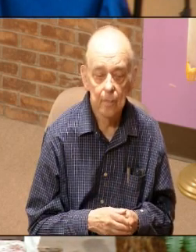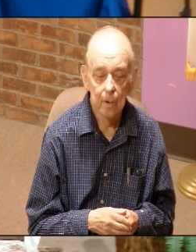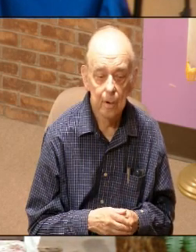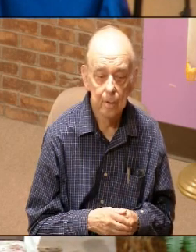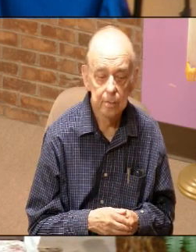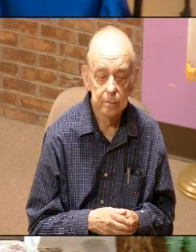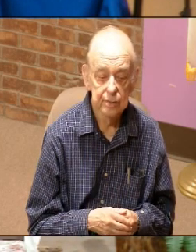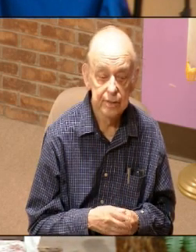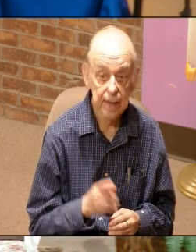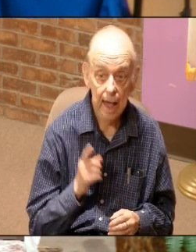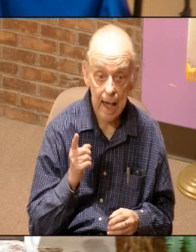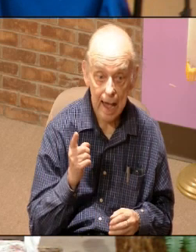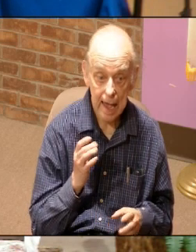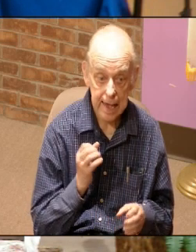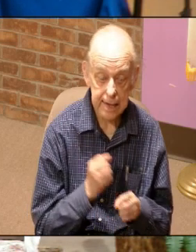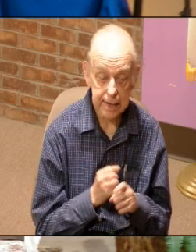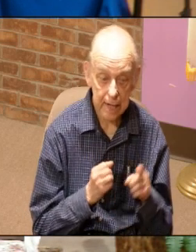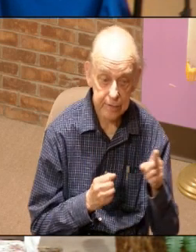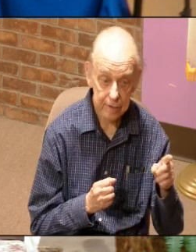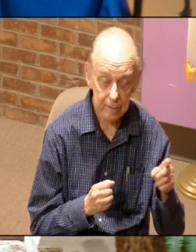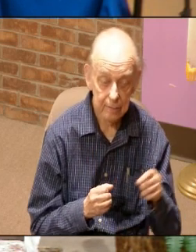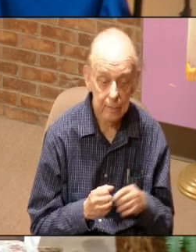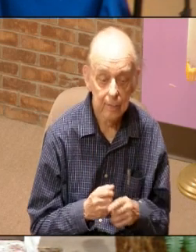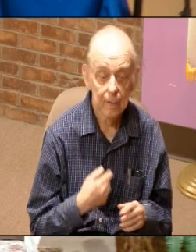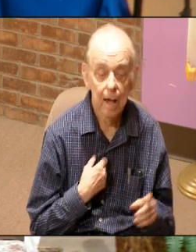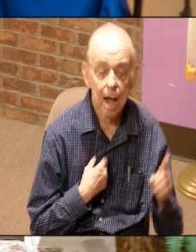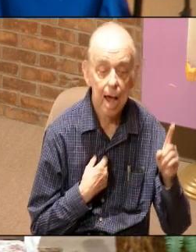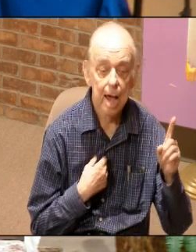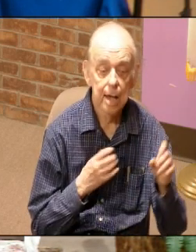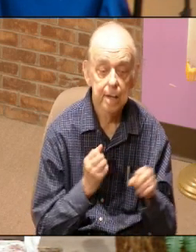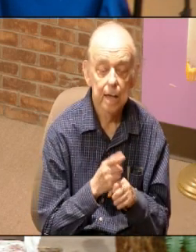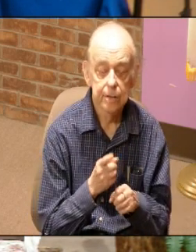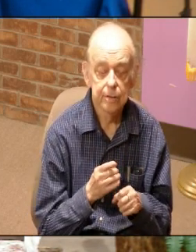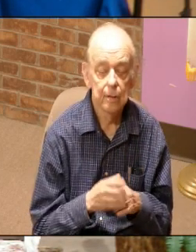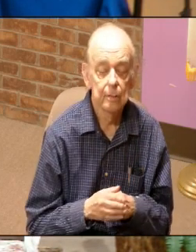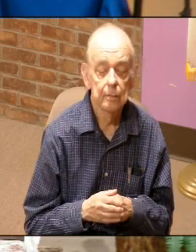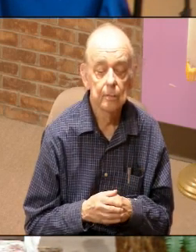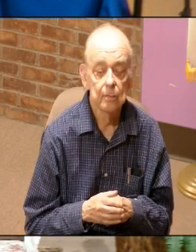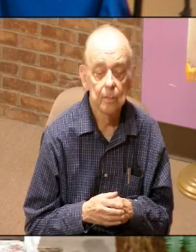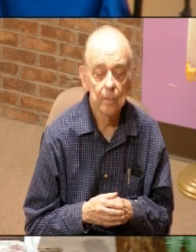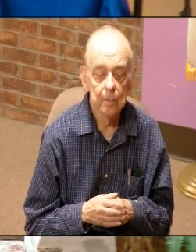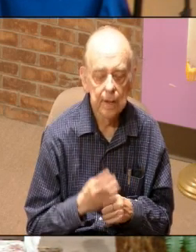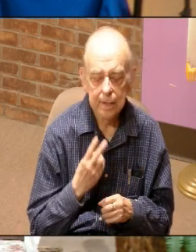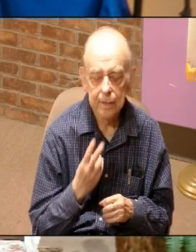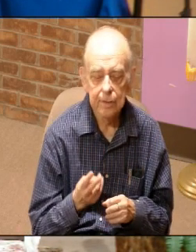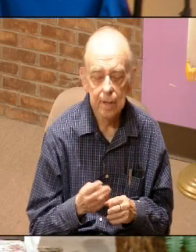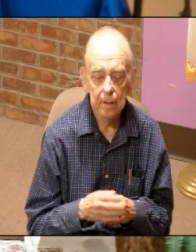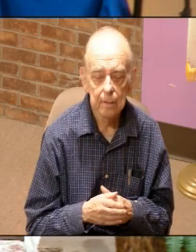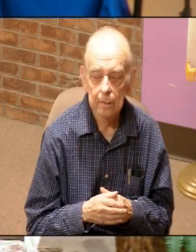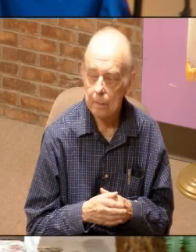I got you. I got you. You see,